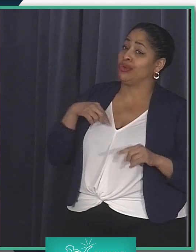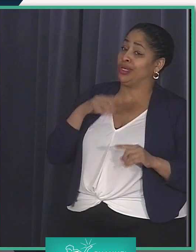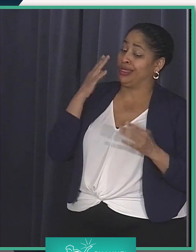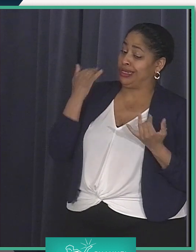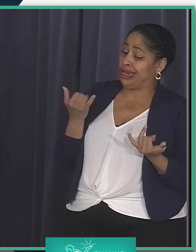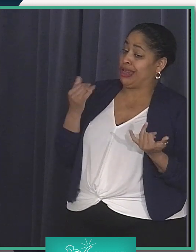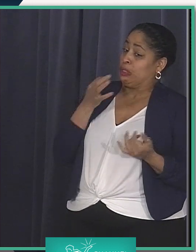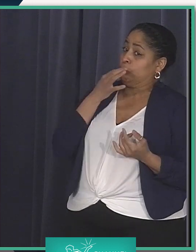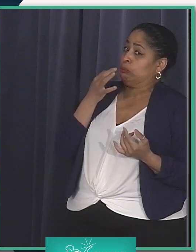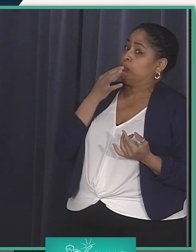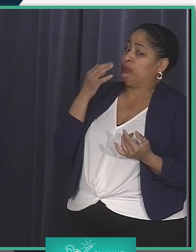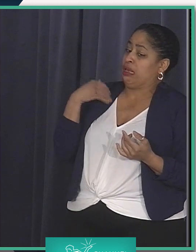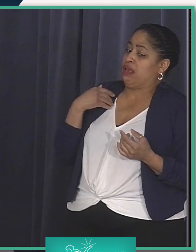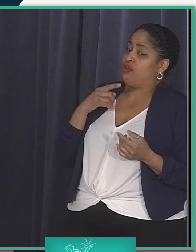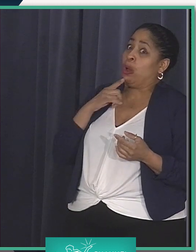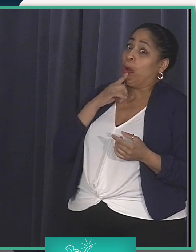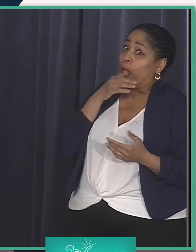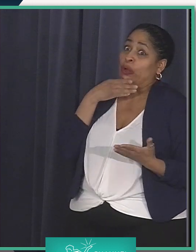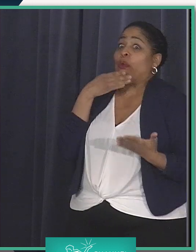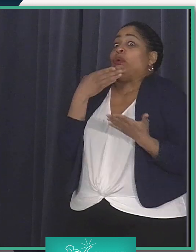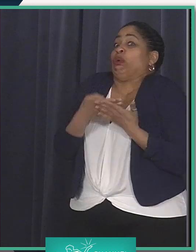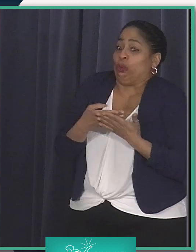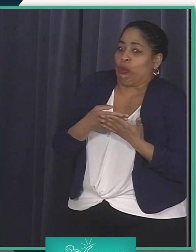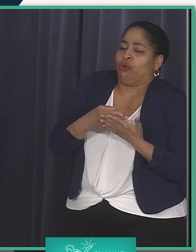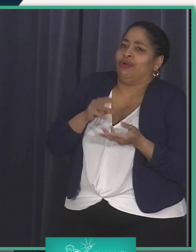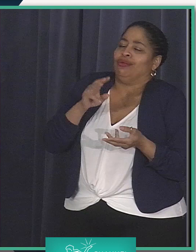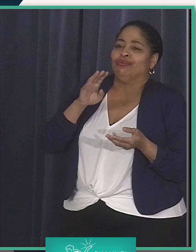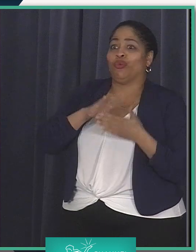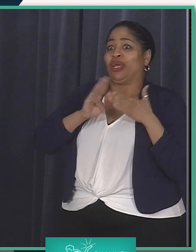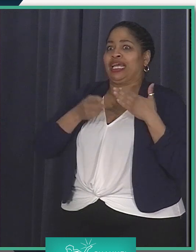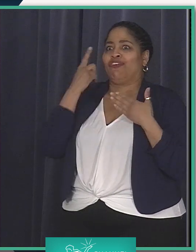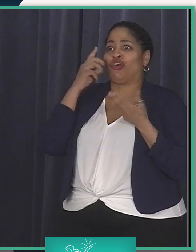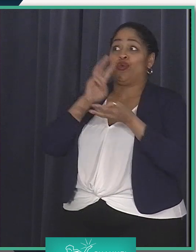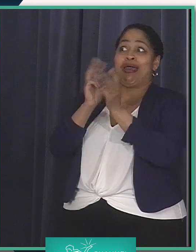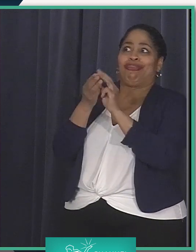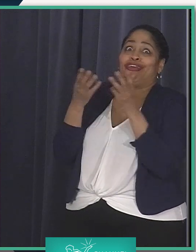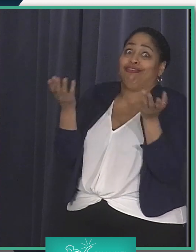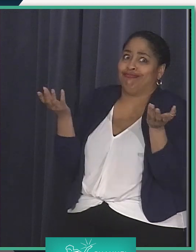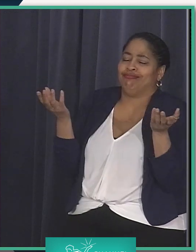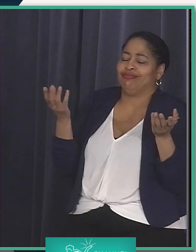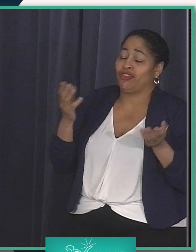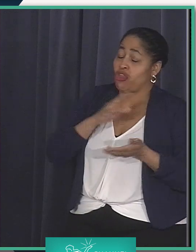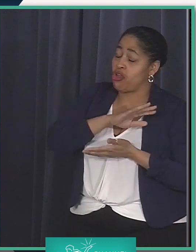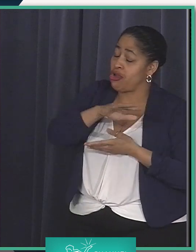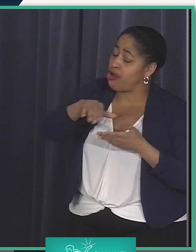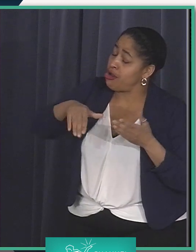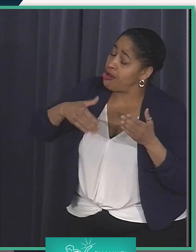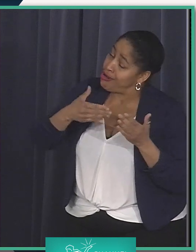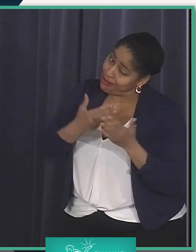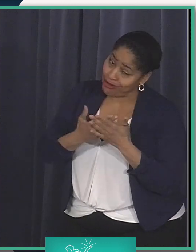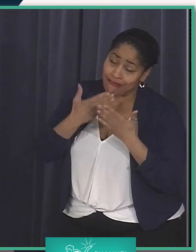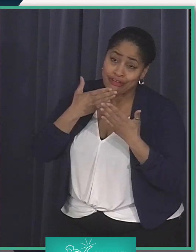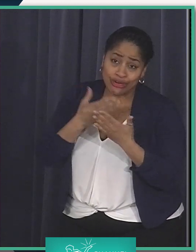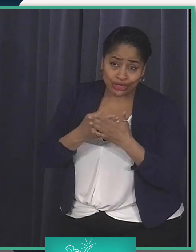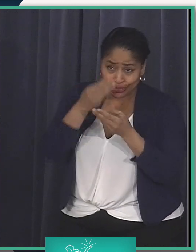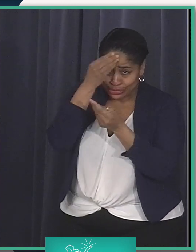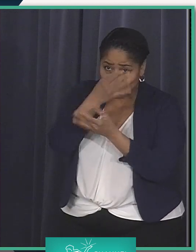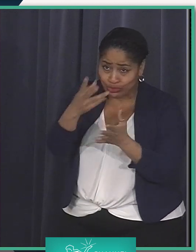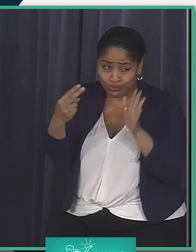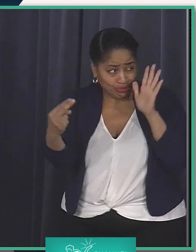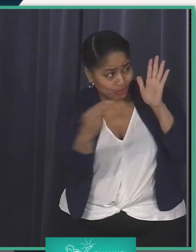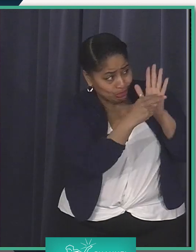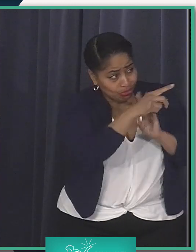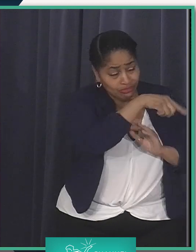first really good weekend, probably, weather-wise. And all of the good news that you see on